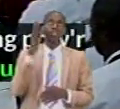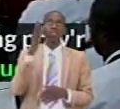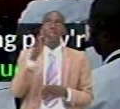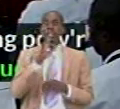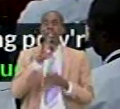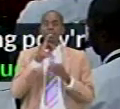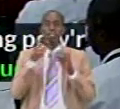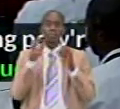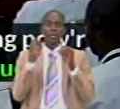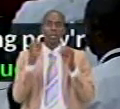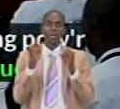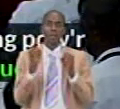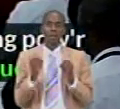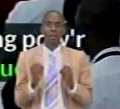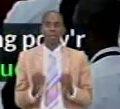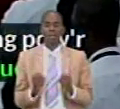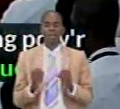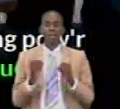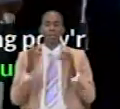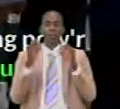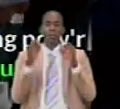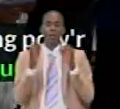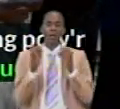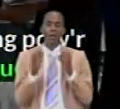There Is Power